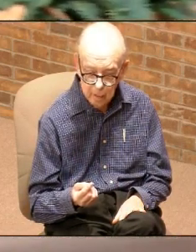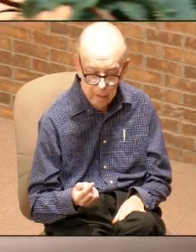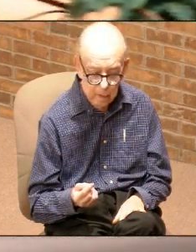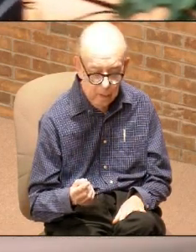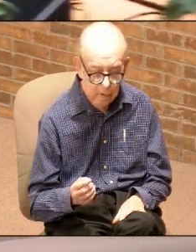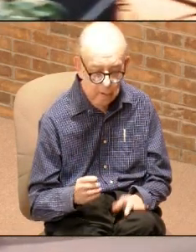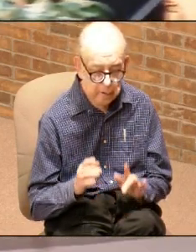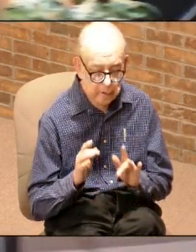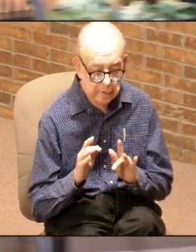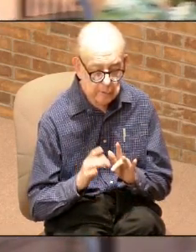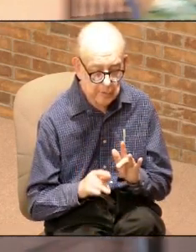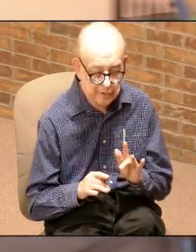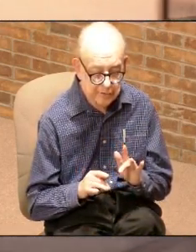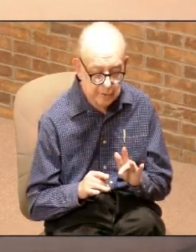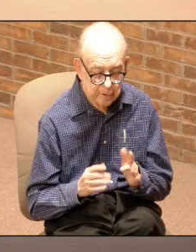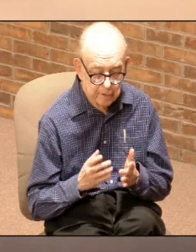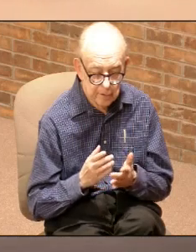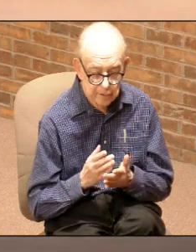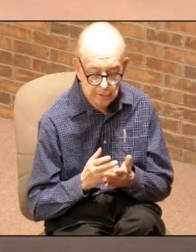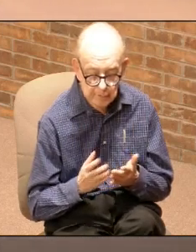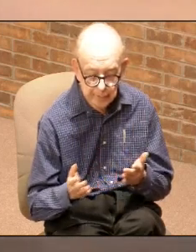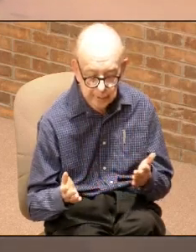you're missing some stuff.